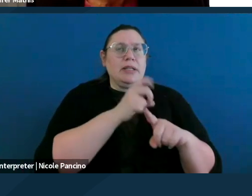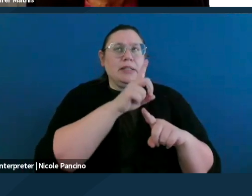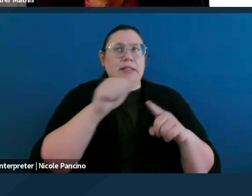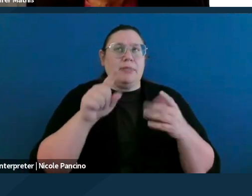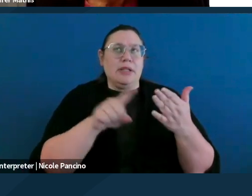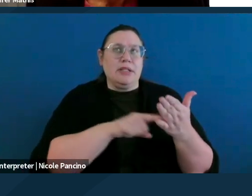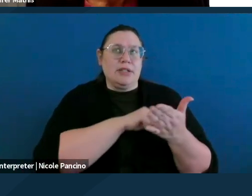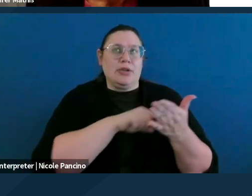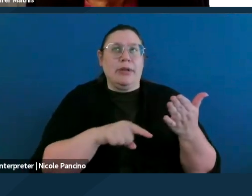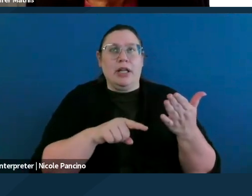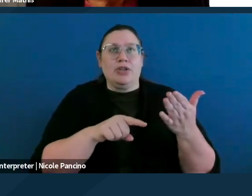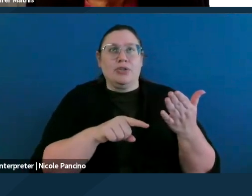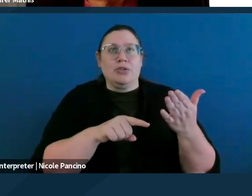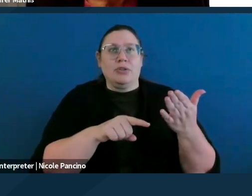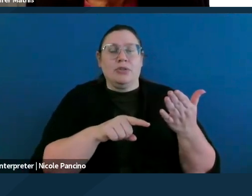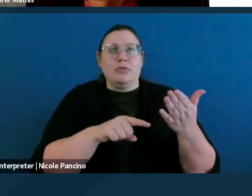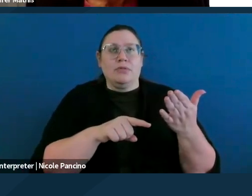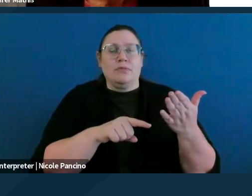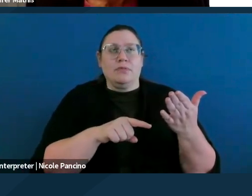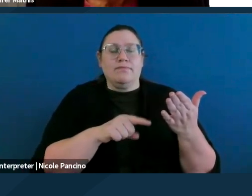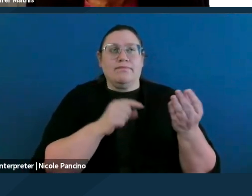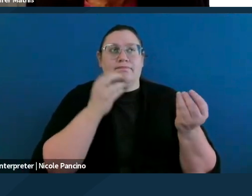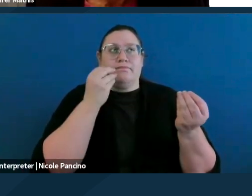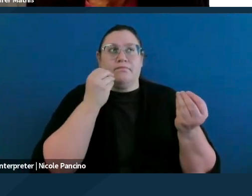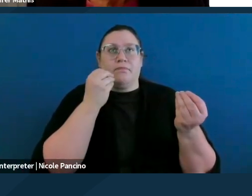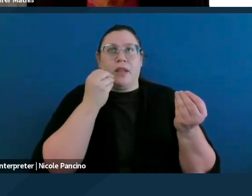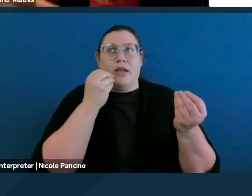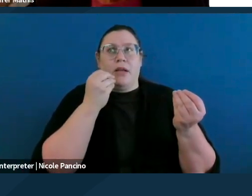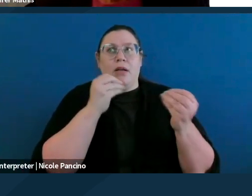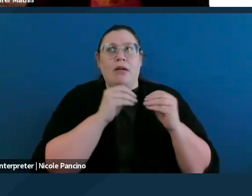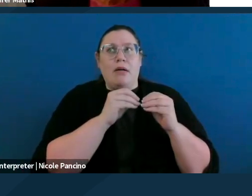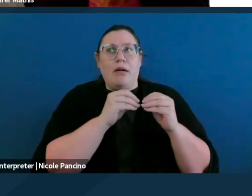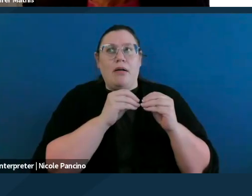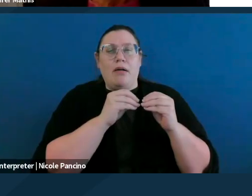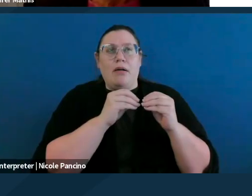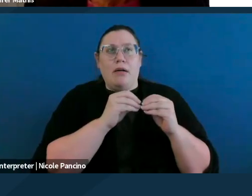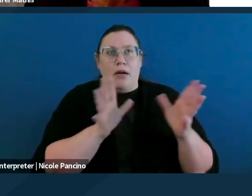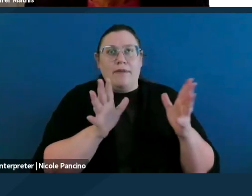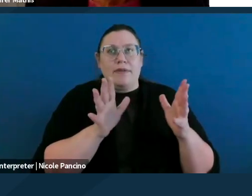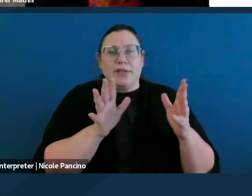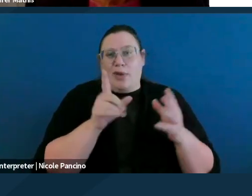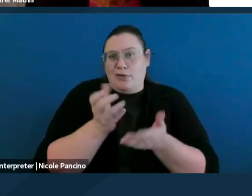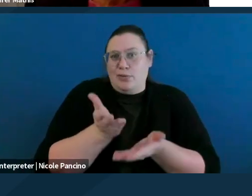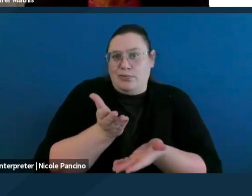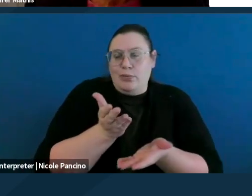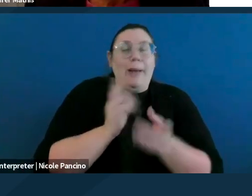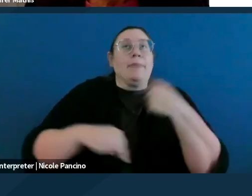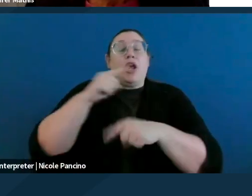discrimination, obviously, um, depends on, or proving such a claim depends